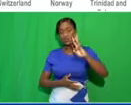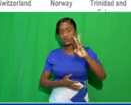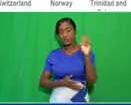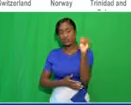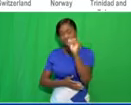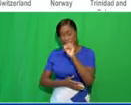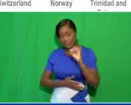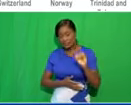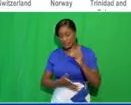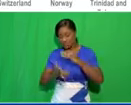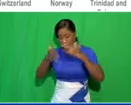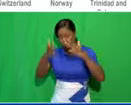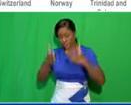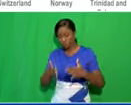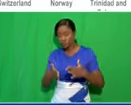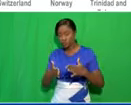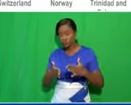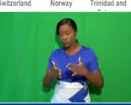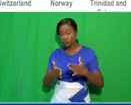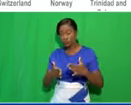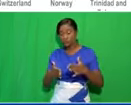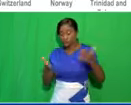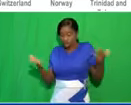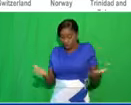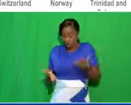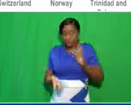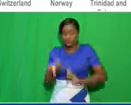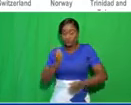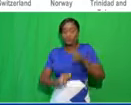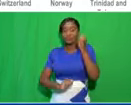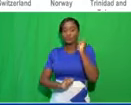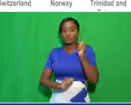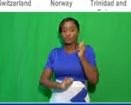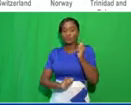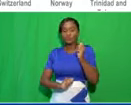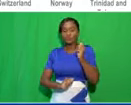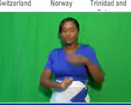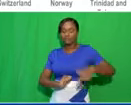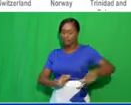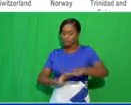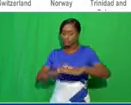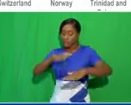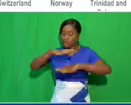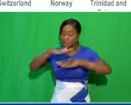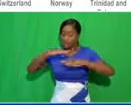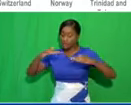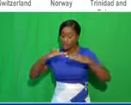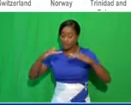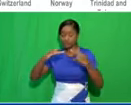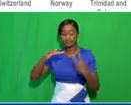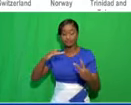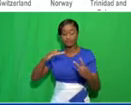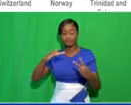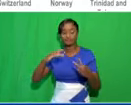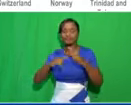46% of the students in Trinidad and Tobago are below level 2, compared